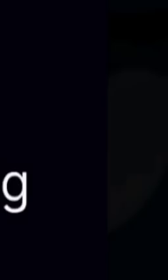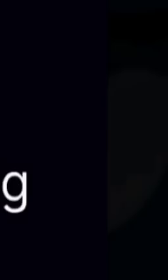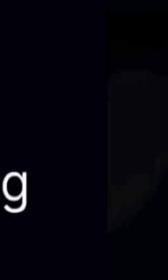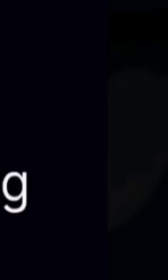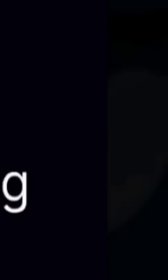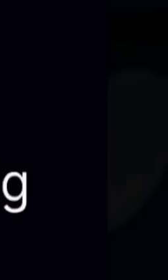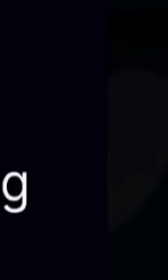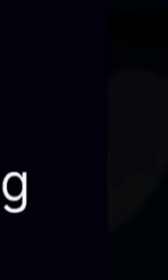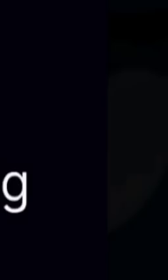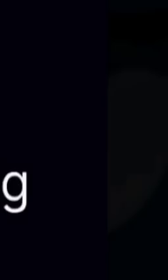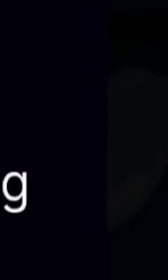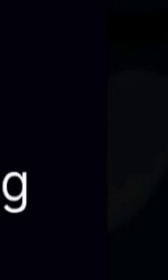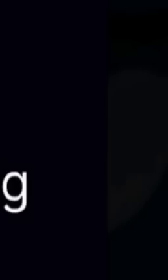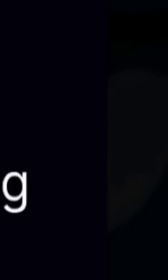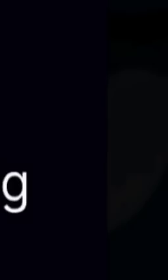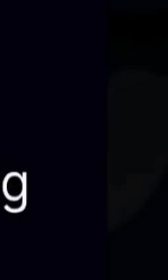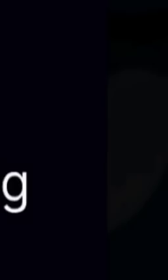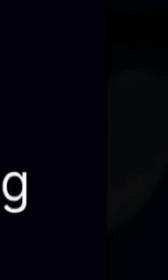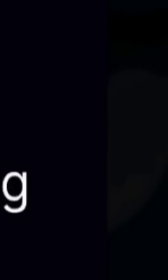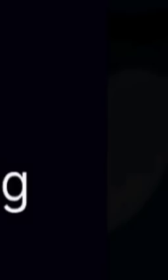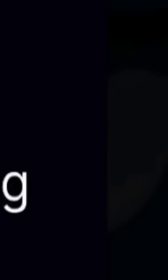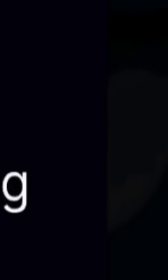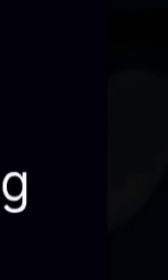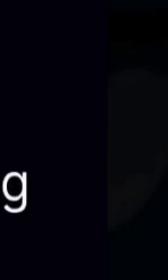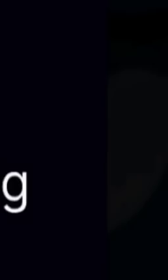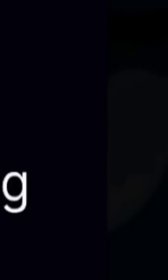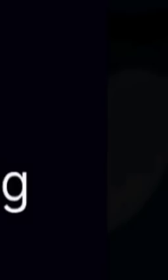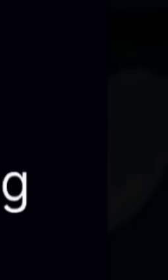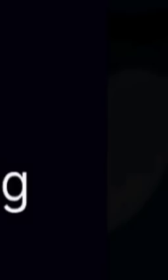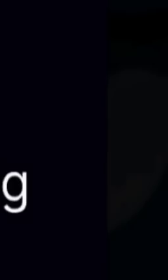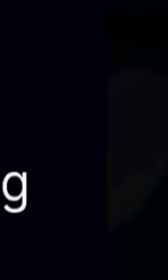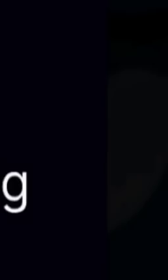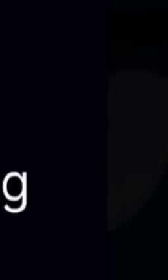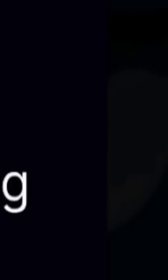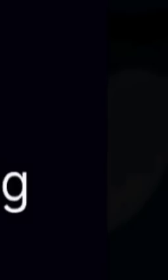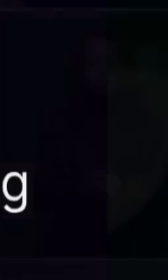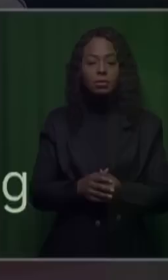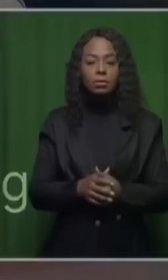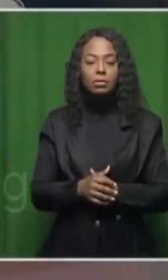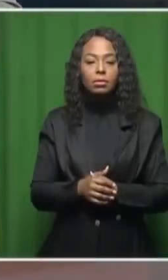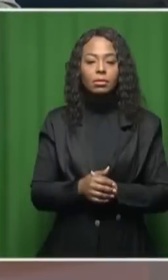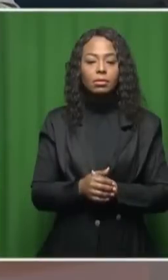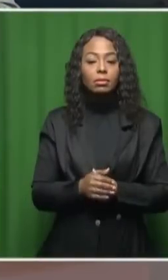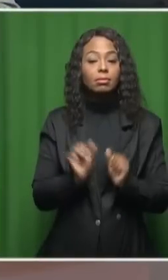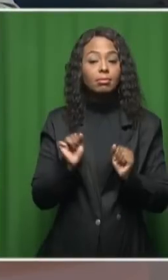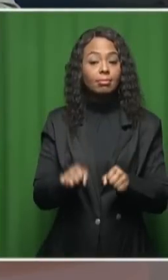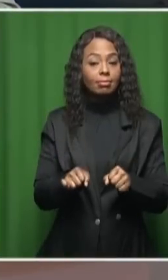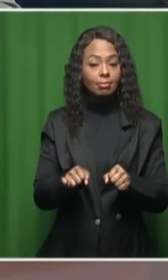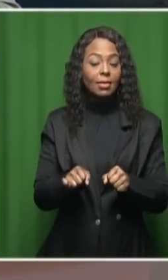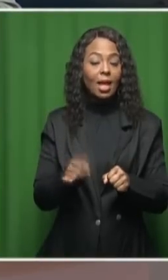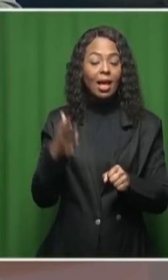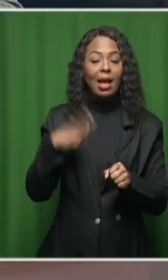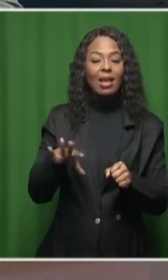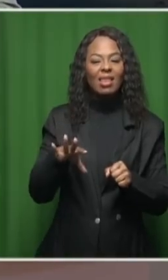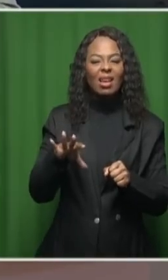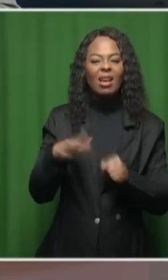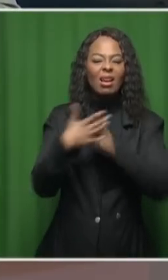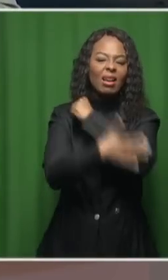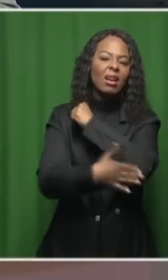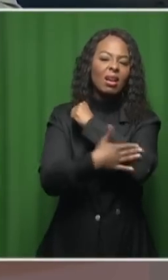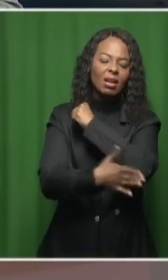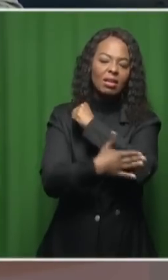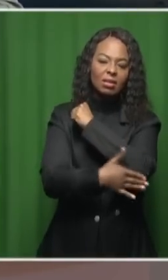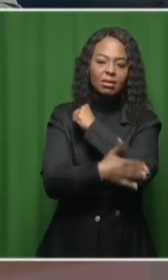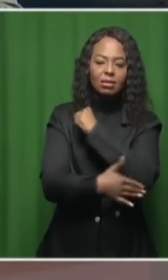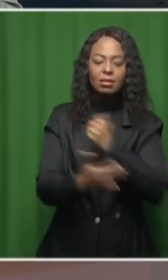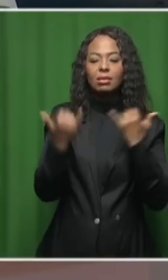saw, you know, South Africa missing, but we did see the G7 trying to, like, coax the other countries that have not taken a